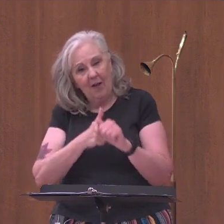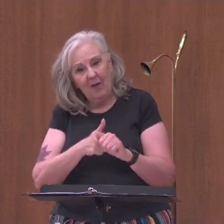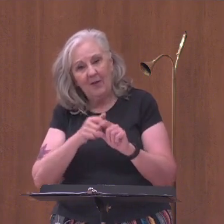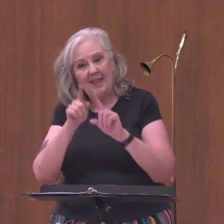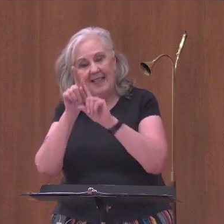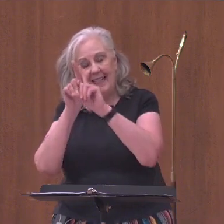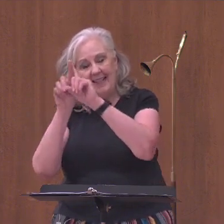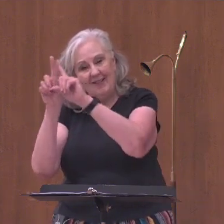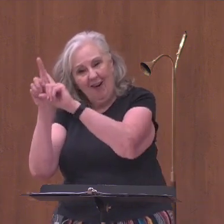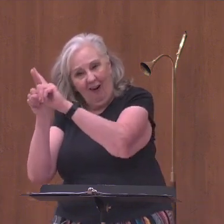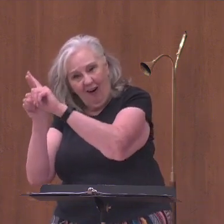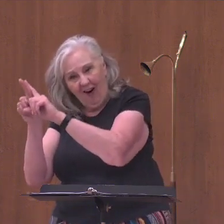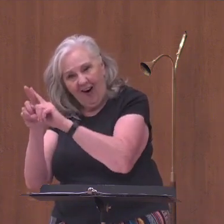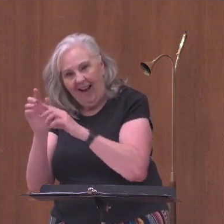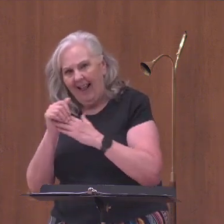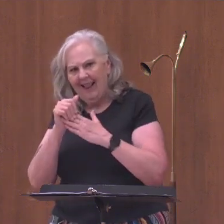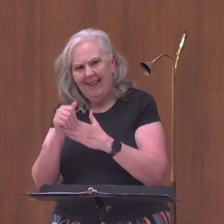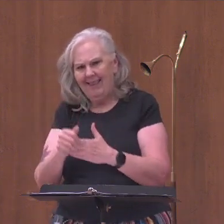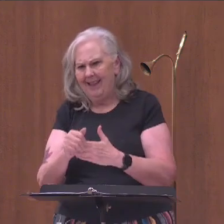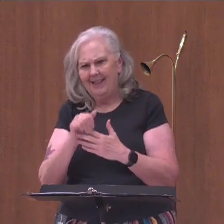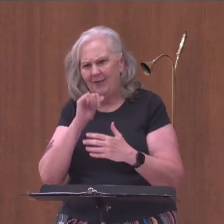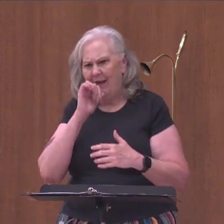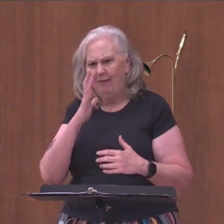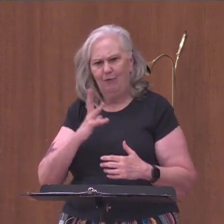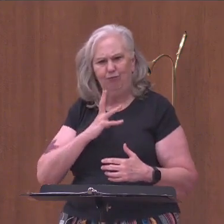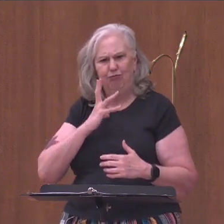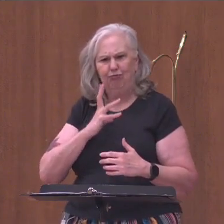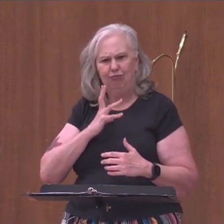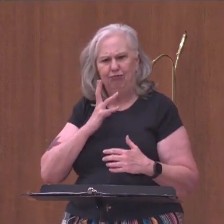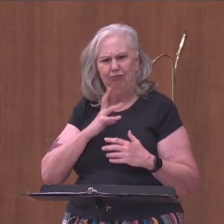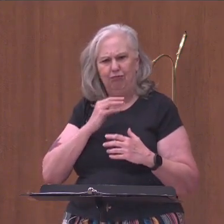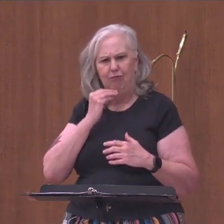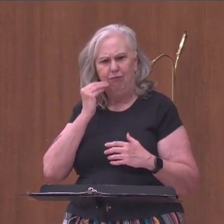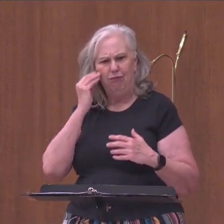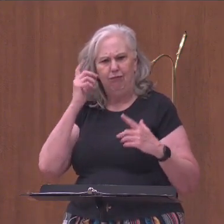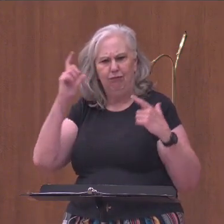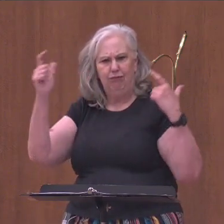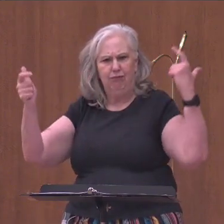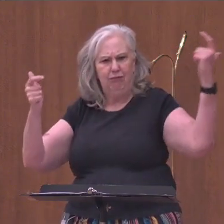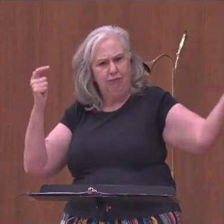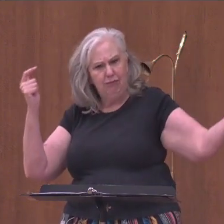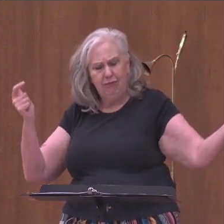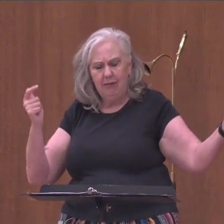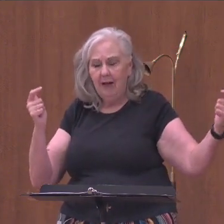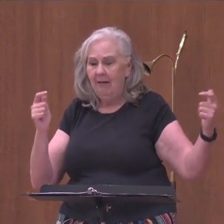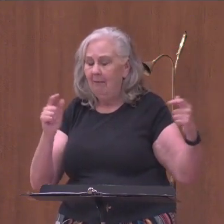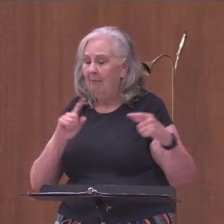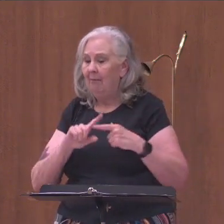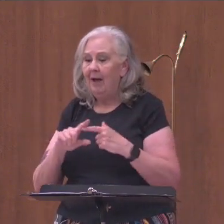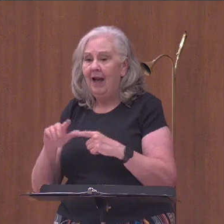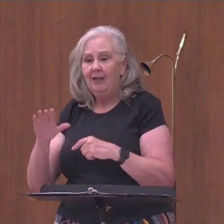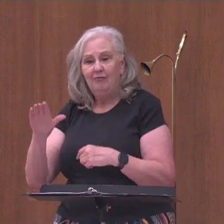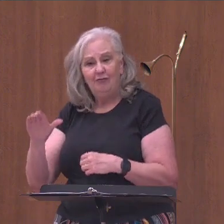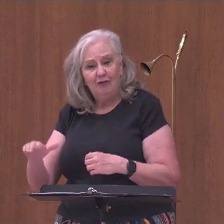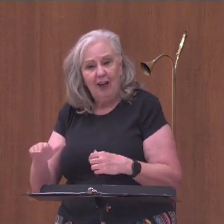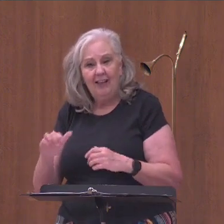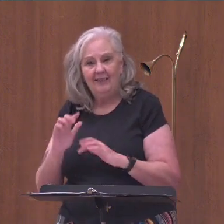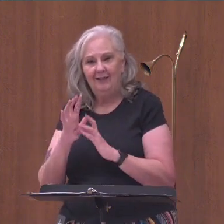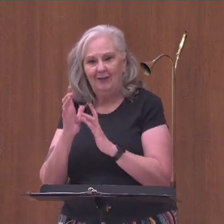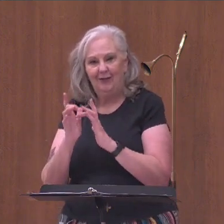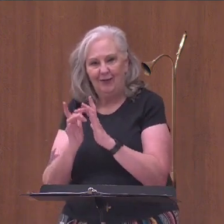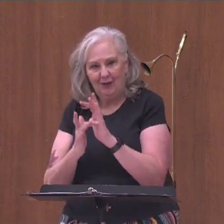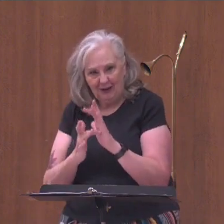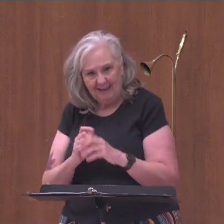star, and it leads them not to a palace, but to a home, to a child, to